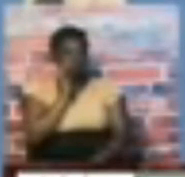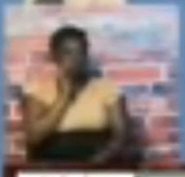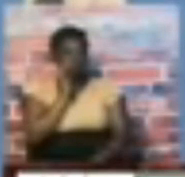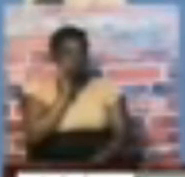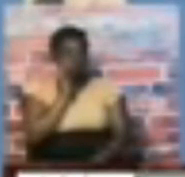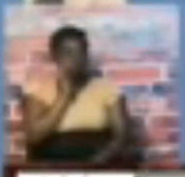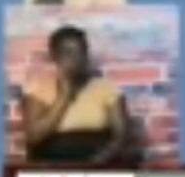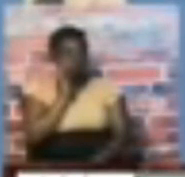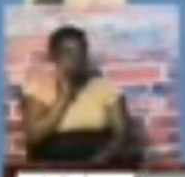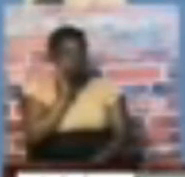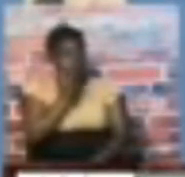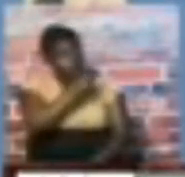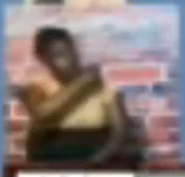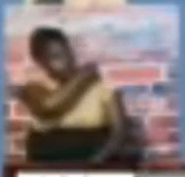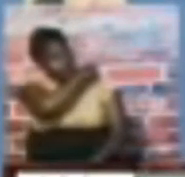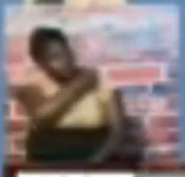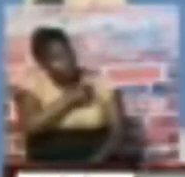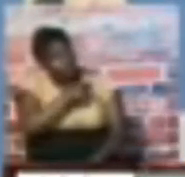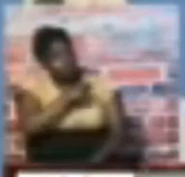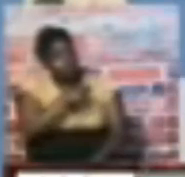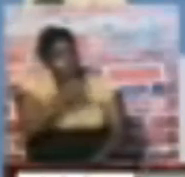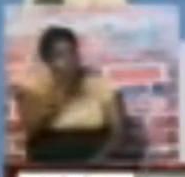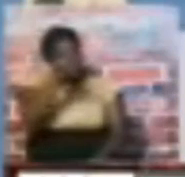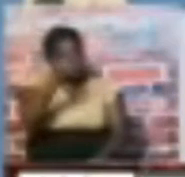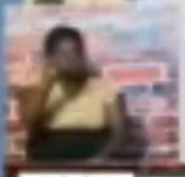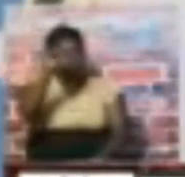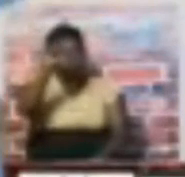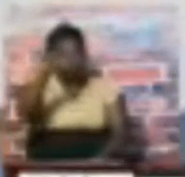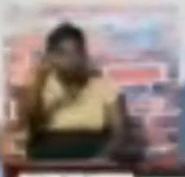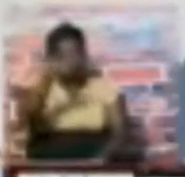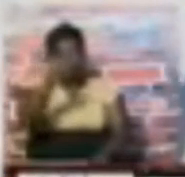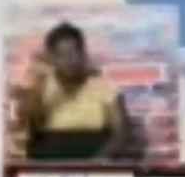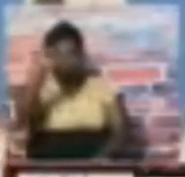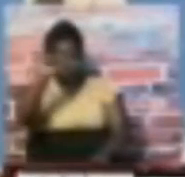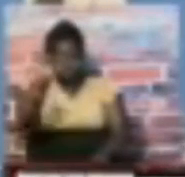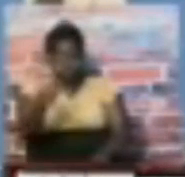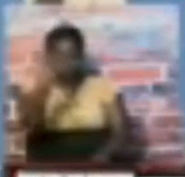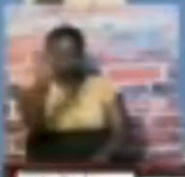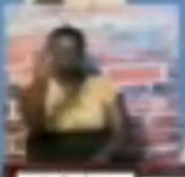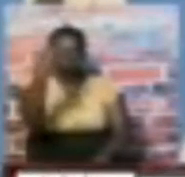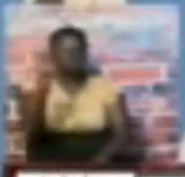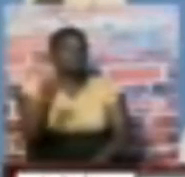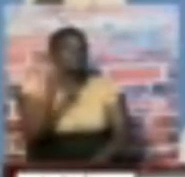Honorable Brigadier General Francis Tachirwa, 20 million.